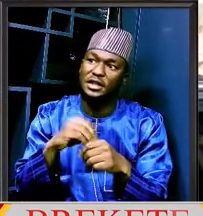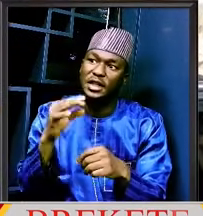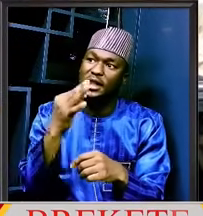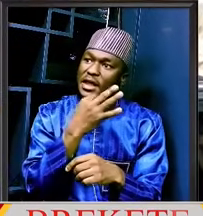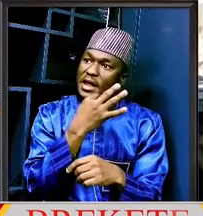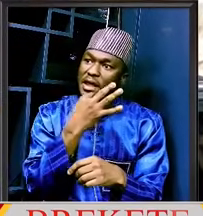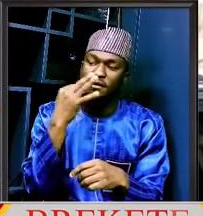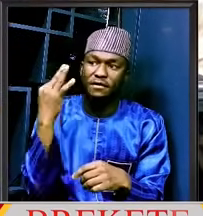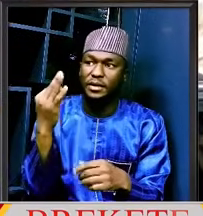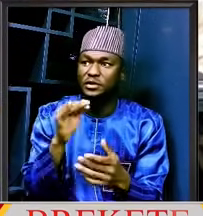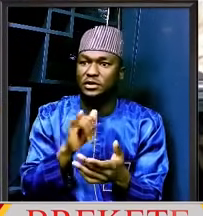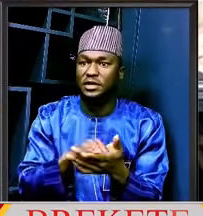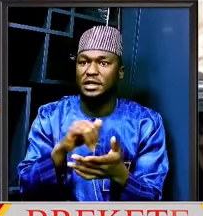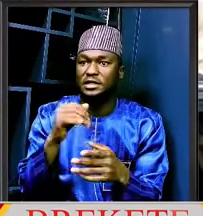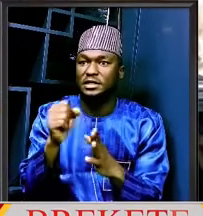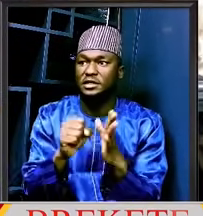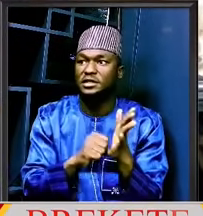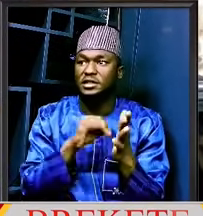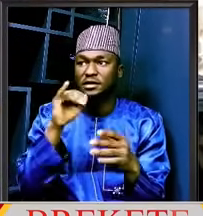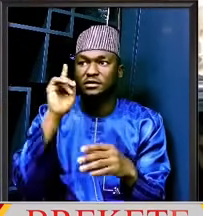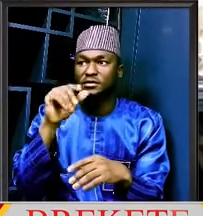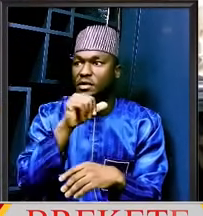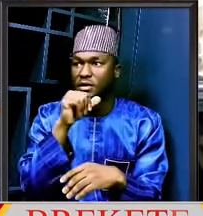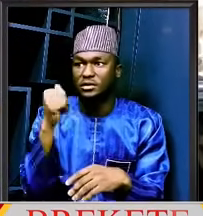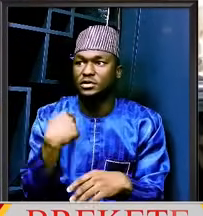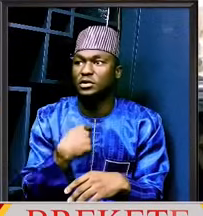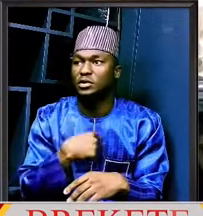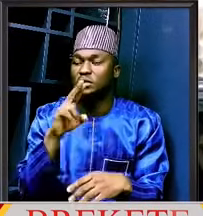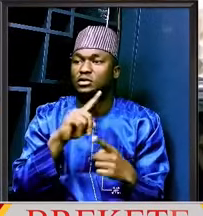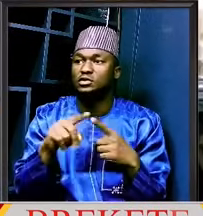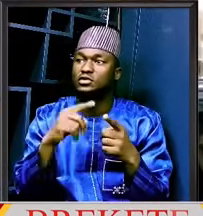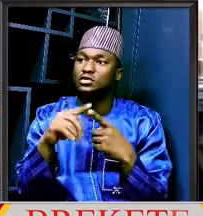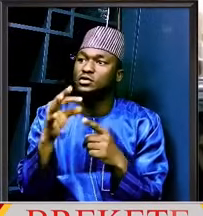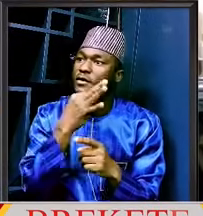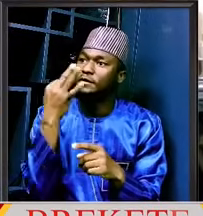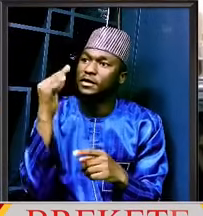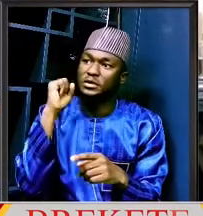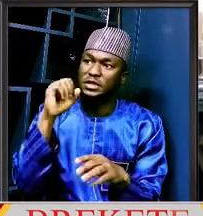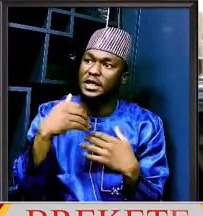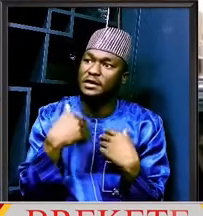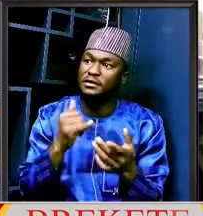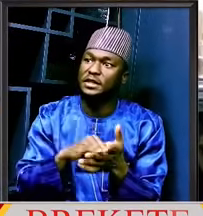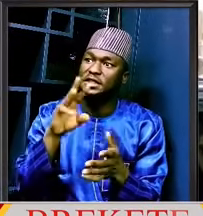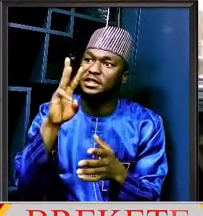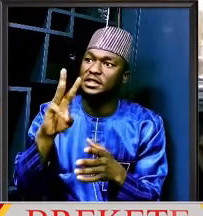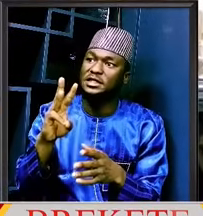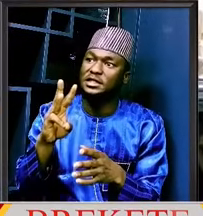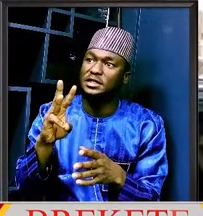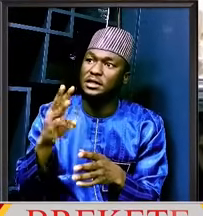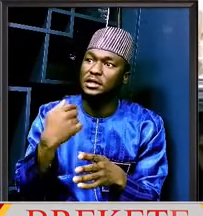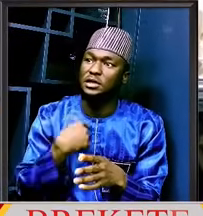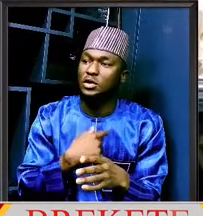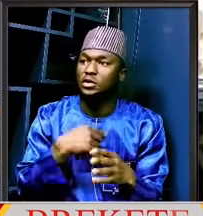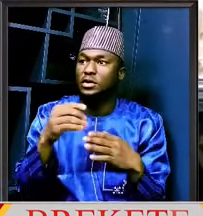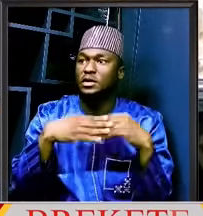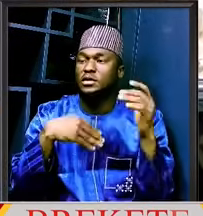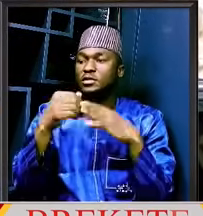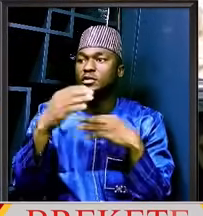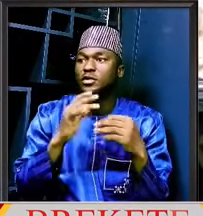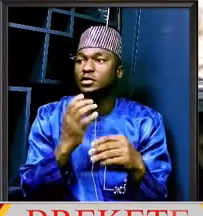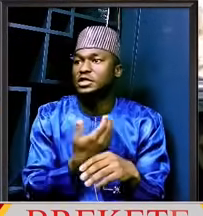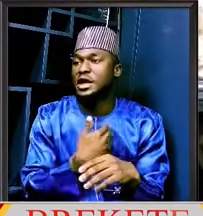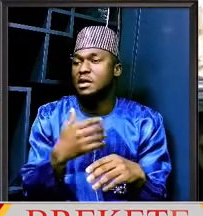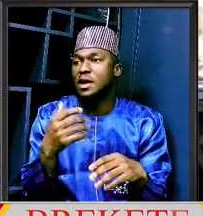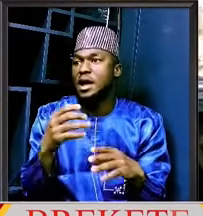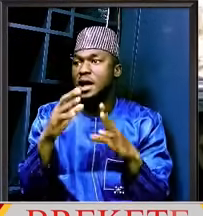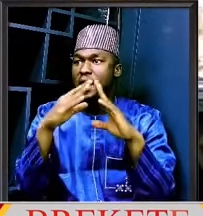is an agricultural state, so we all farm. So she got 6 plots. We built our family house on one part of the